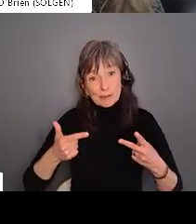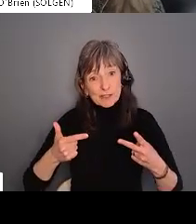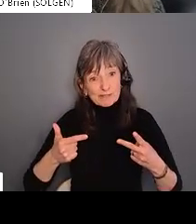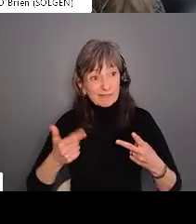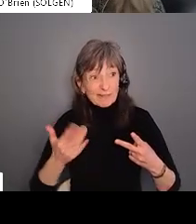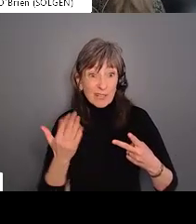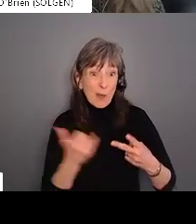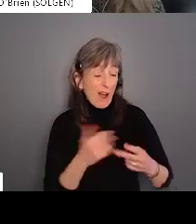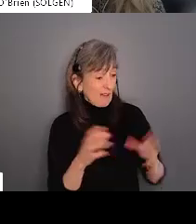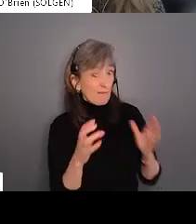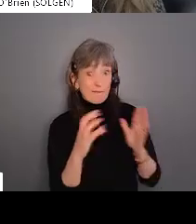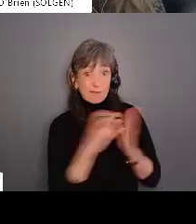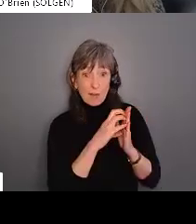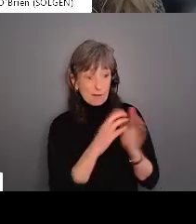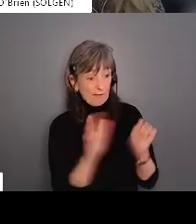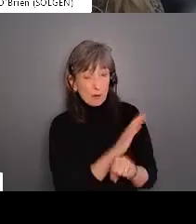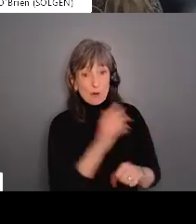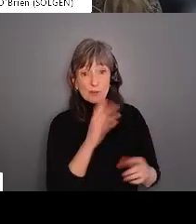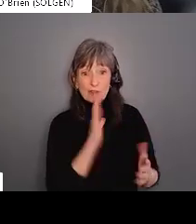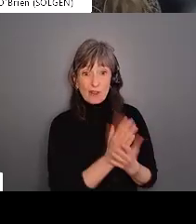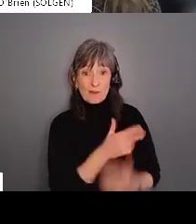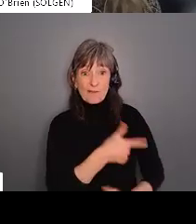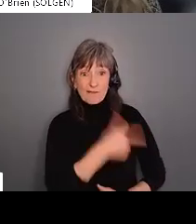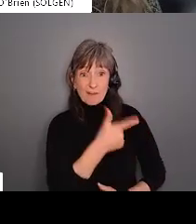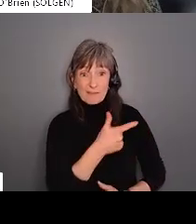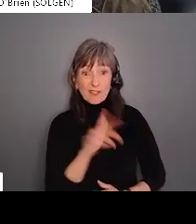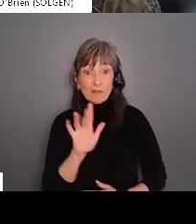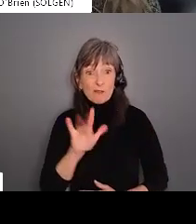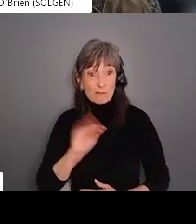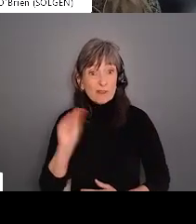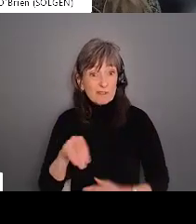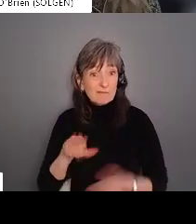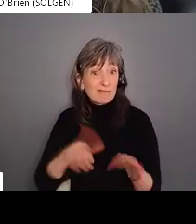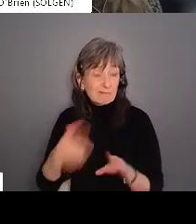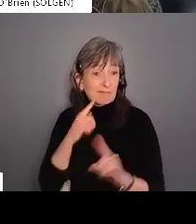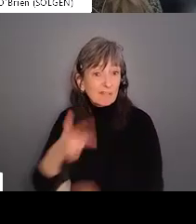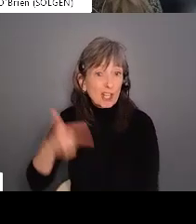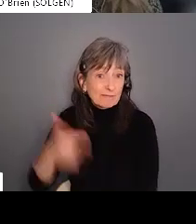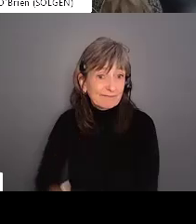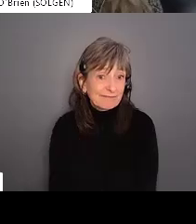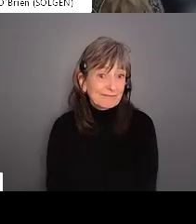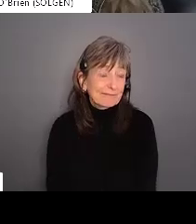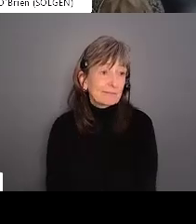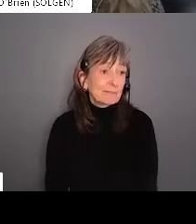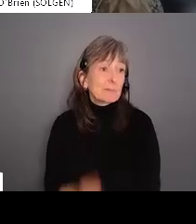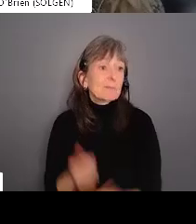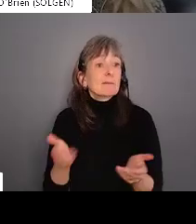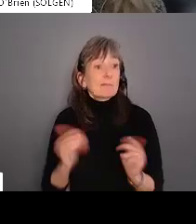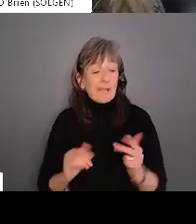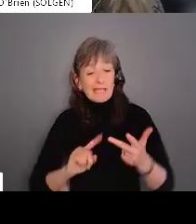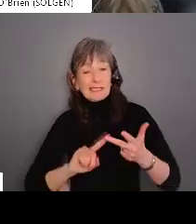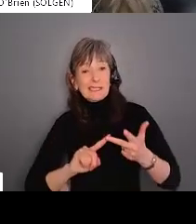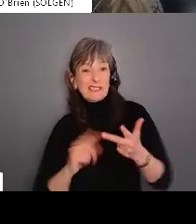So 25% of the homicide victims we've reviewed died by firearm, followed by asphyxia. So